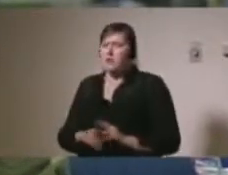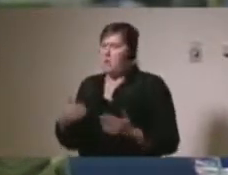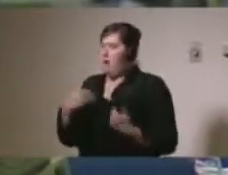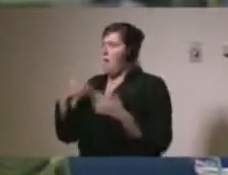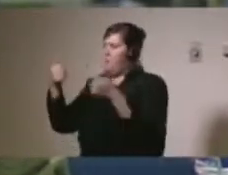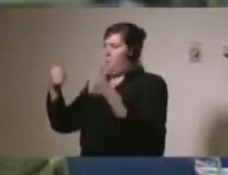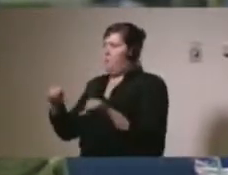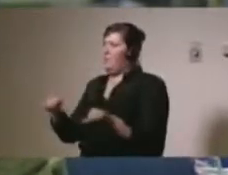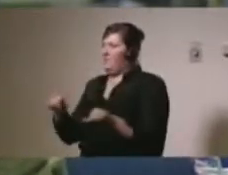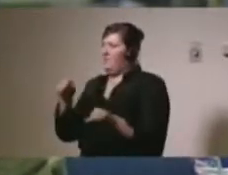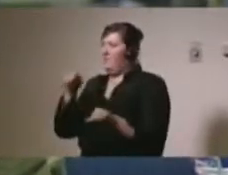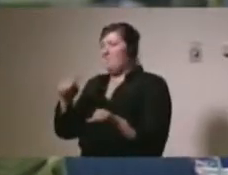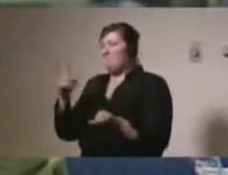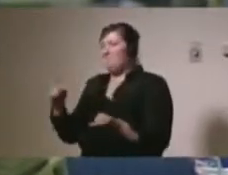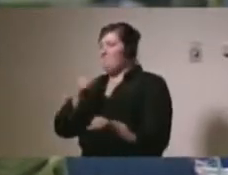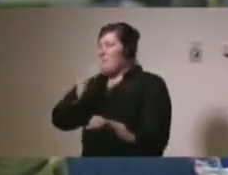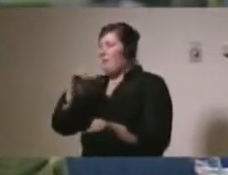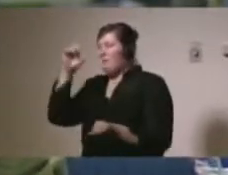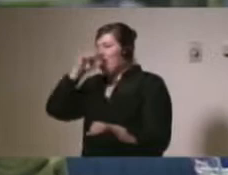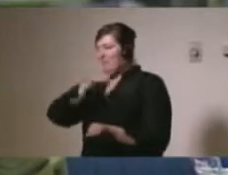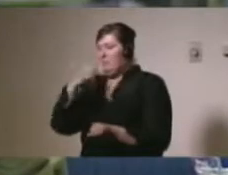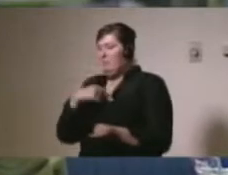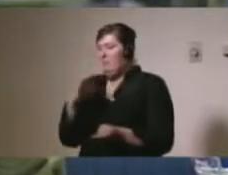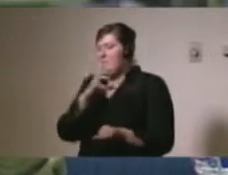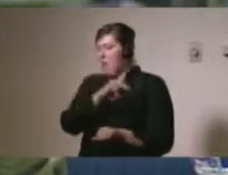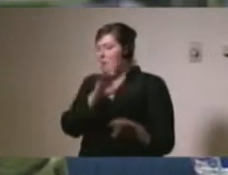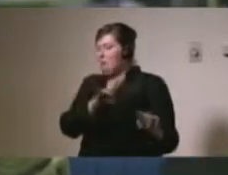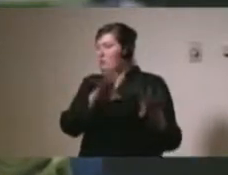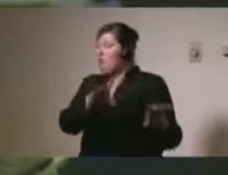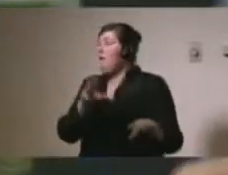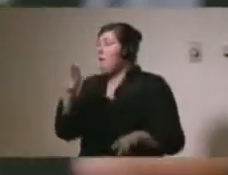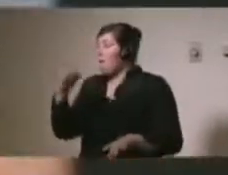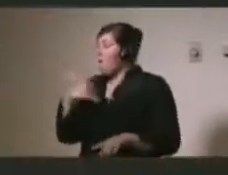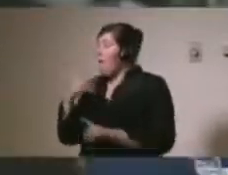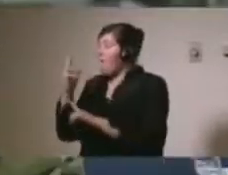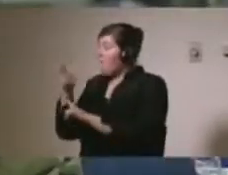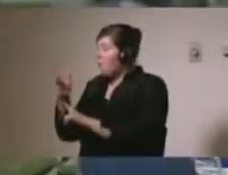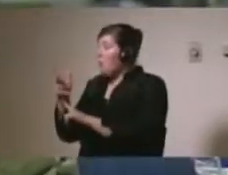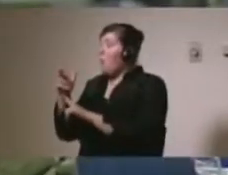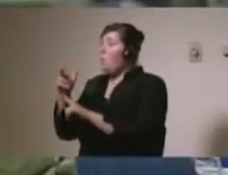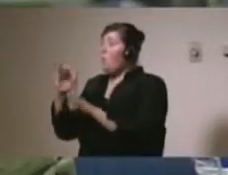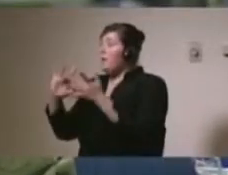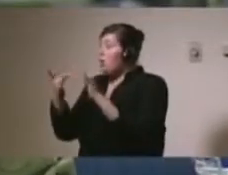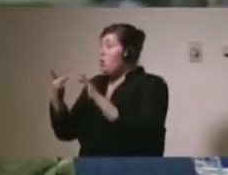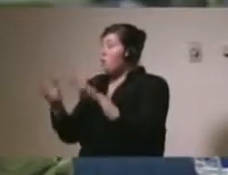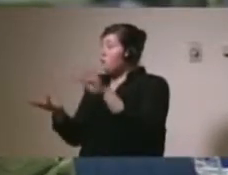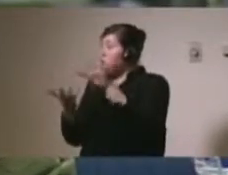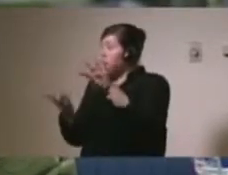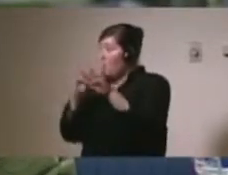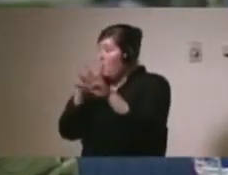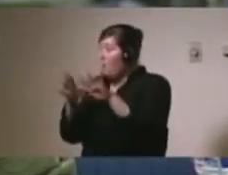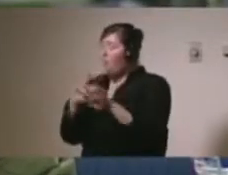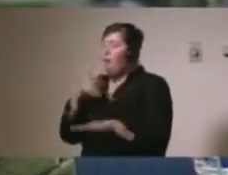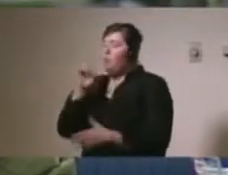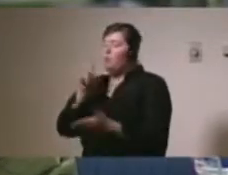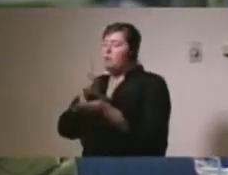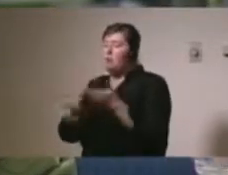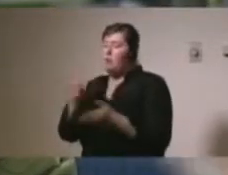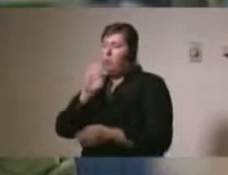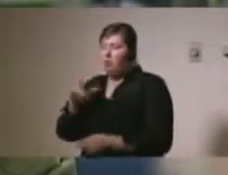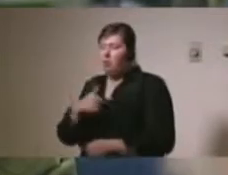by the time that's on. So if you've got a video link, I'll jump on. Now, you were just mentioning